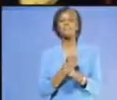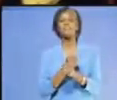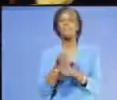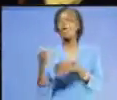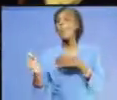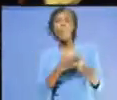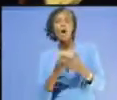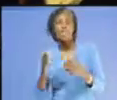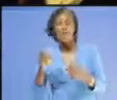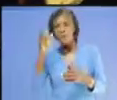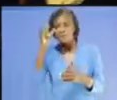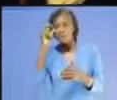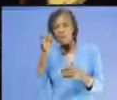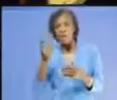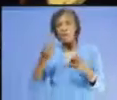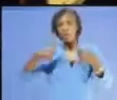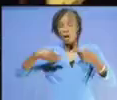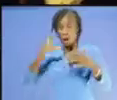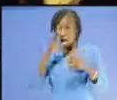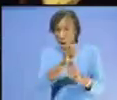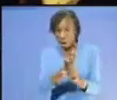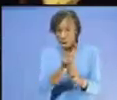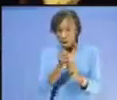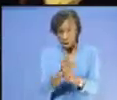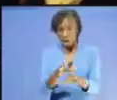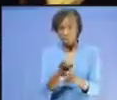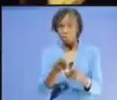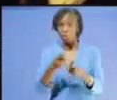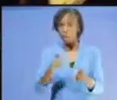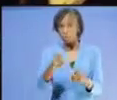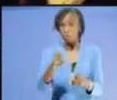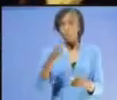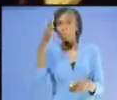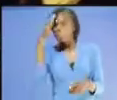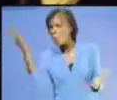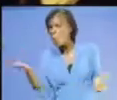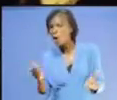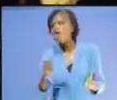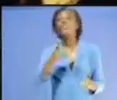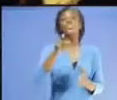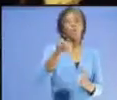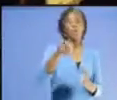Whatever the devil throws at you, know that you're in God's hands.